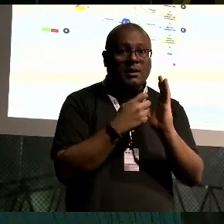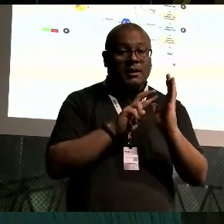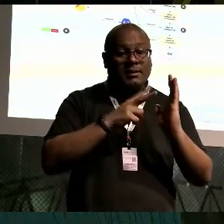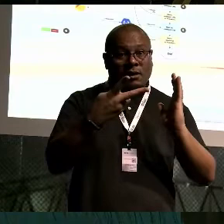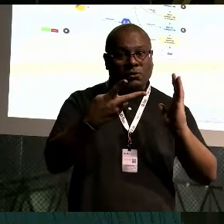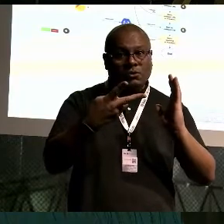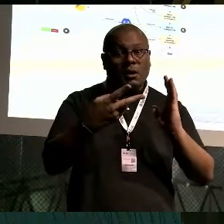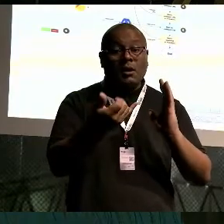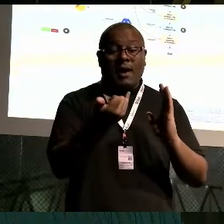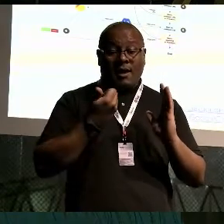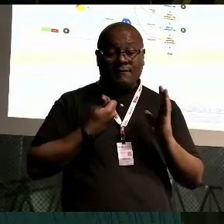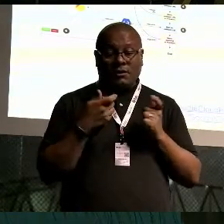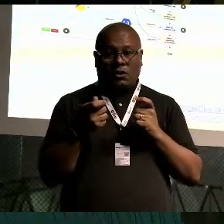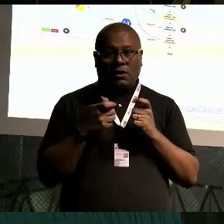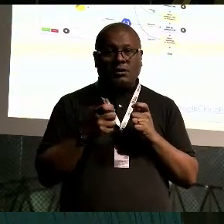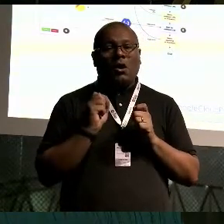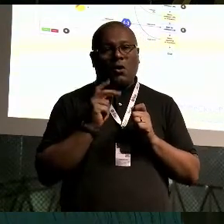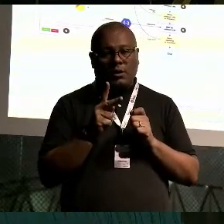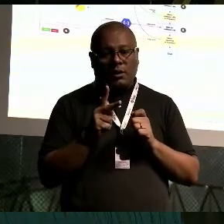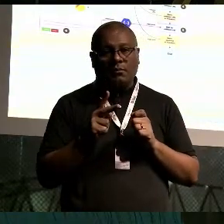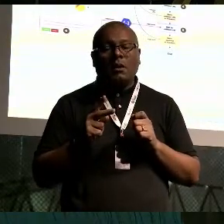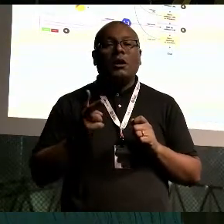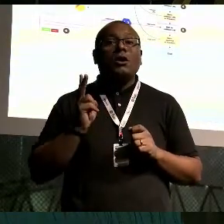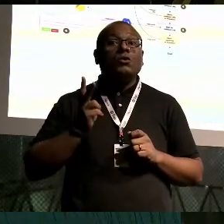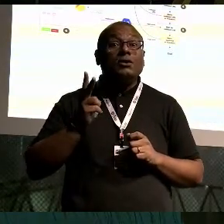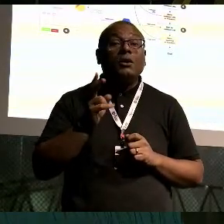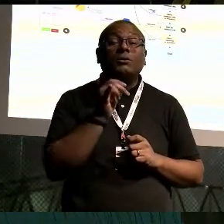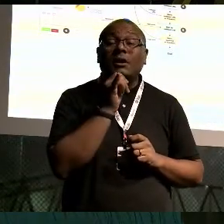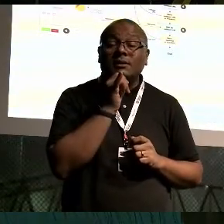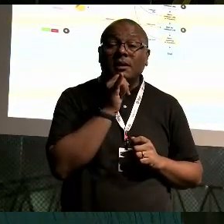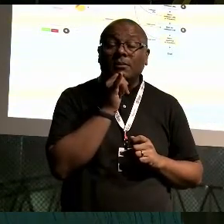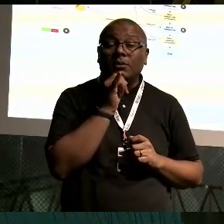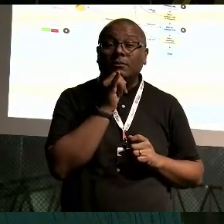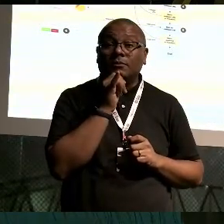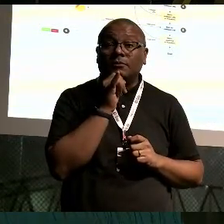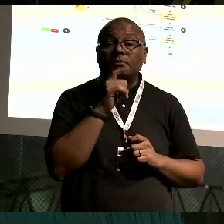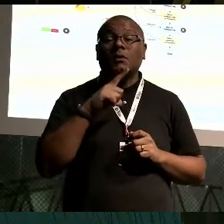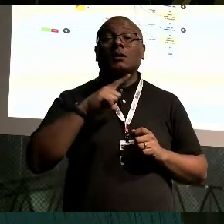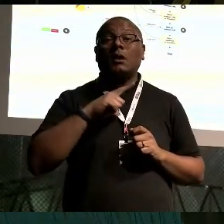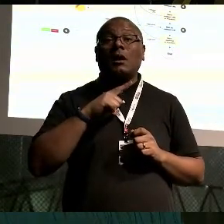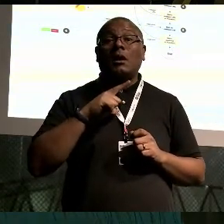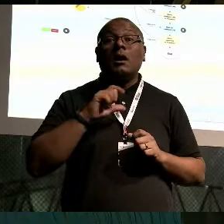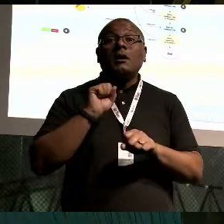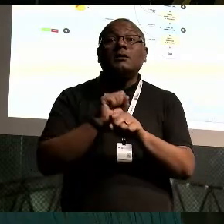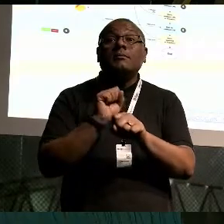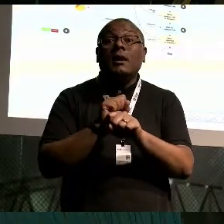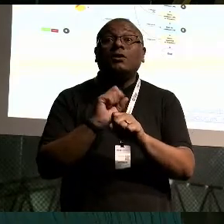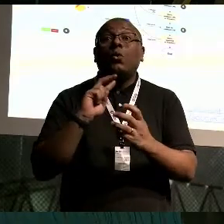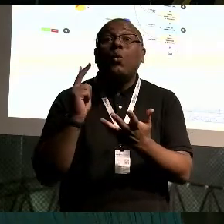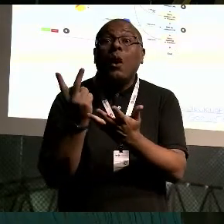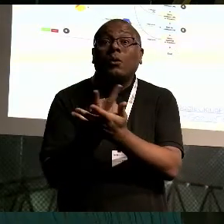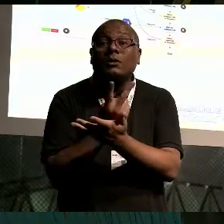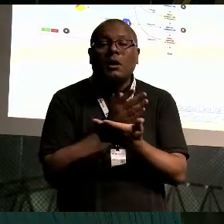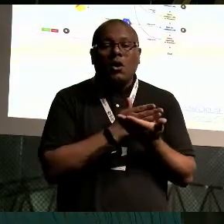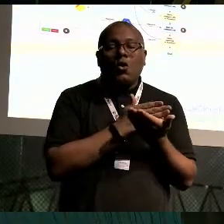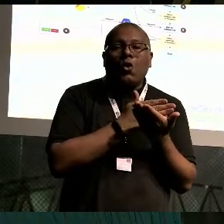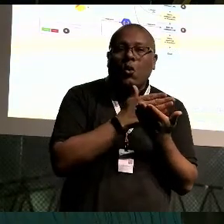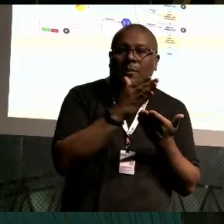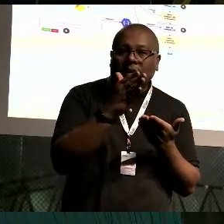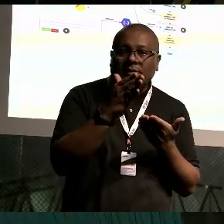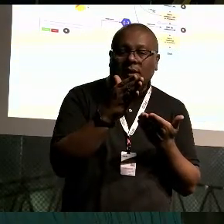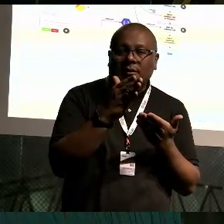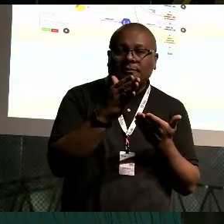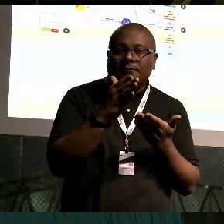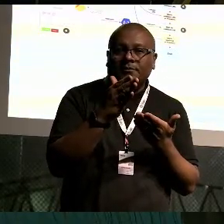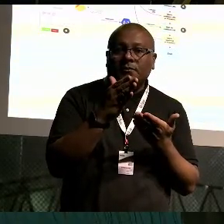calls. And then in this second example, we are waiting for events. So your orchestration starts, then it